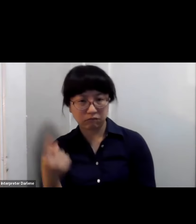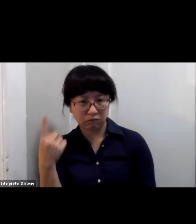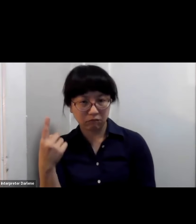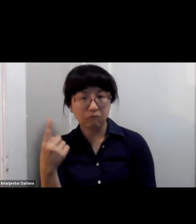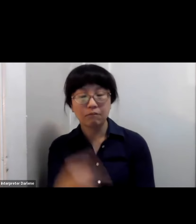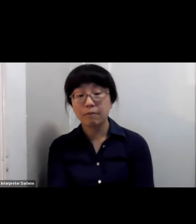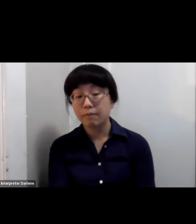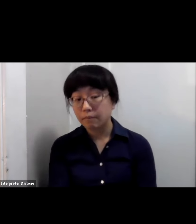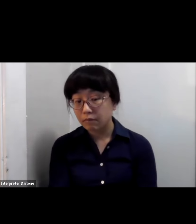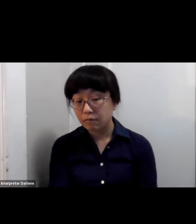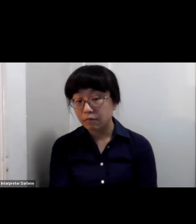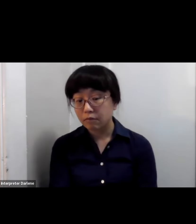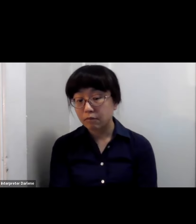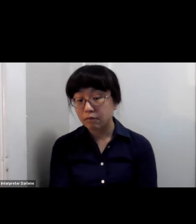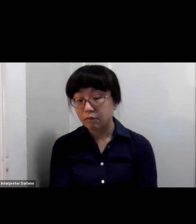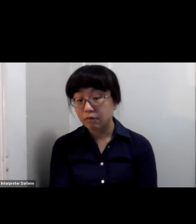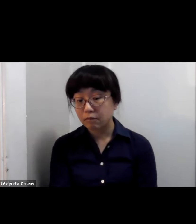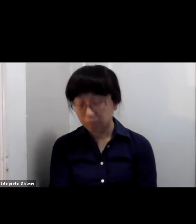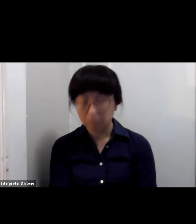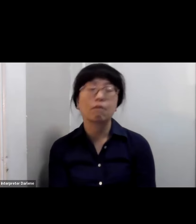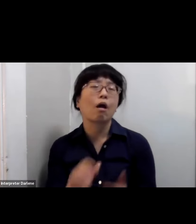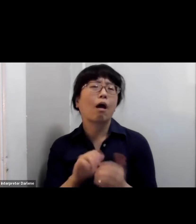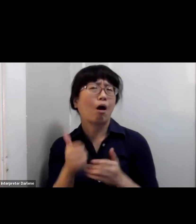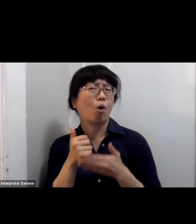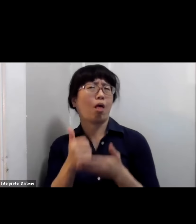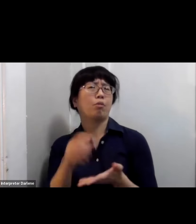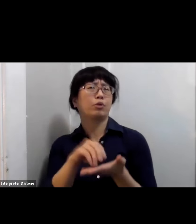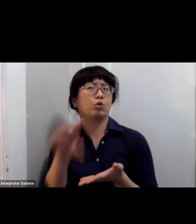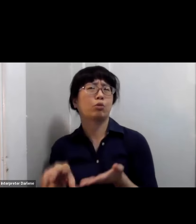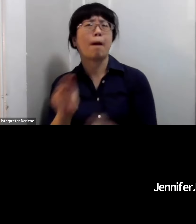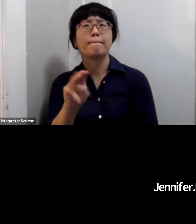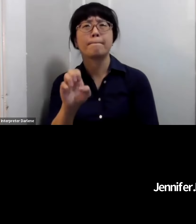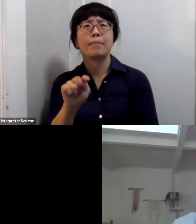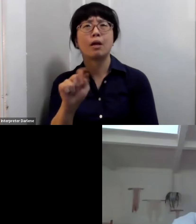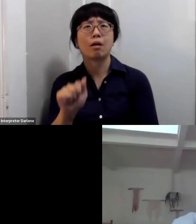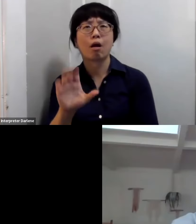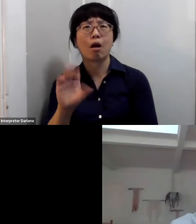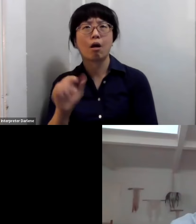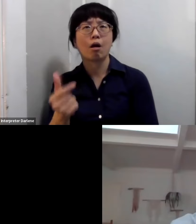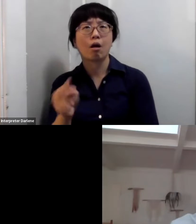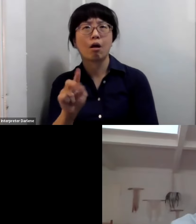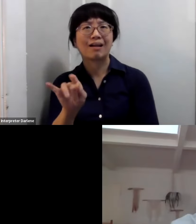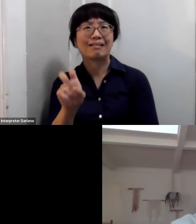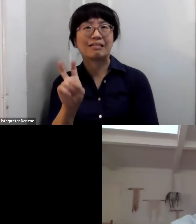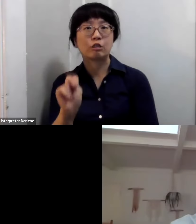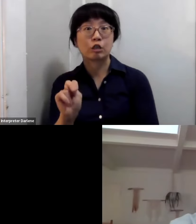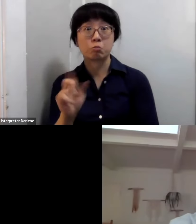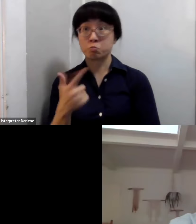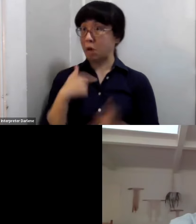Another question, how do you help students with metacognition? I can take that question if that's okay for